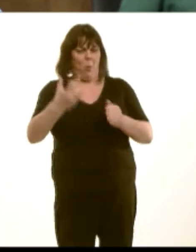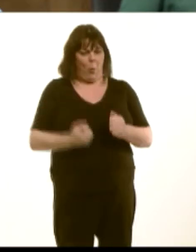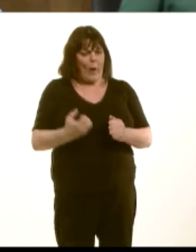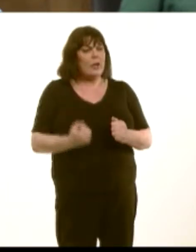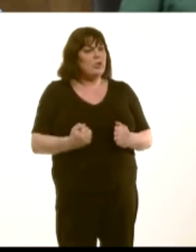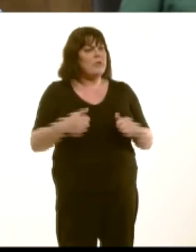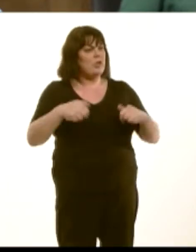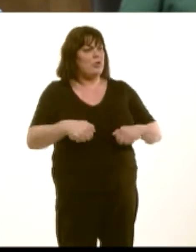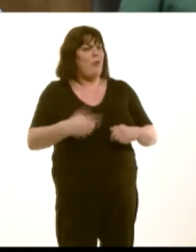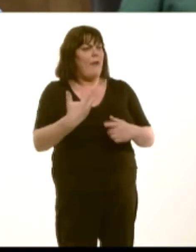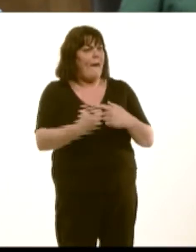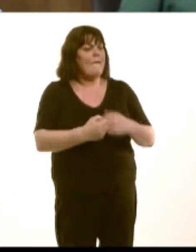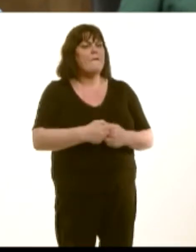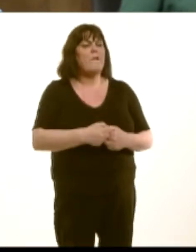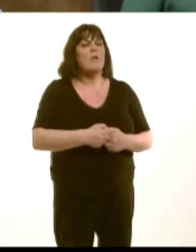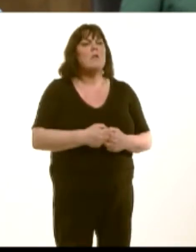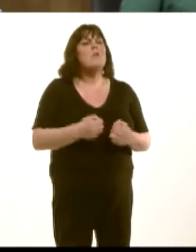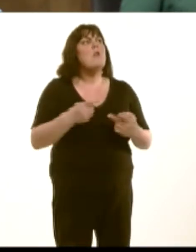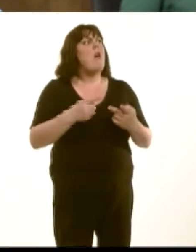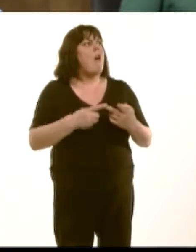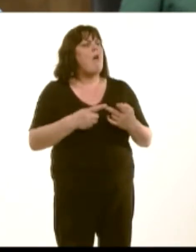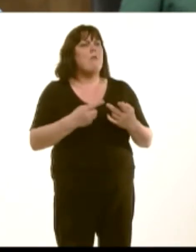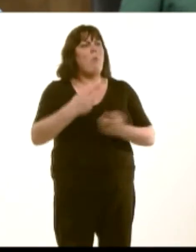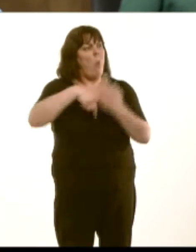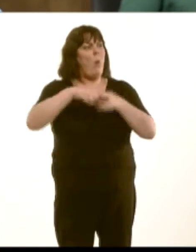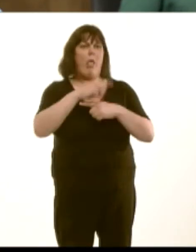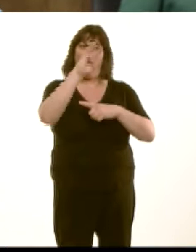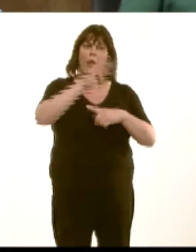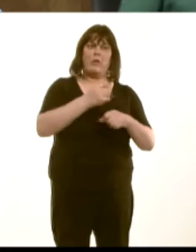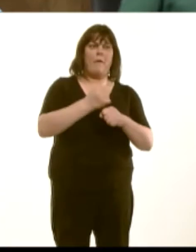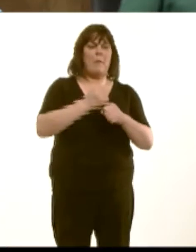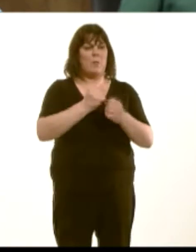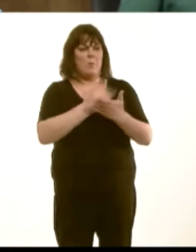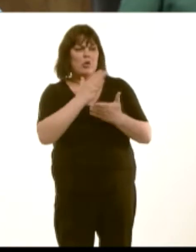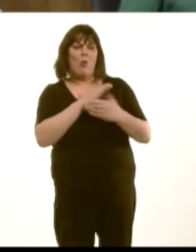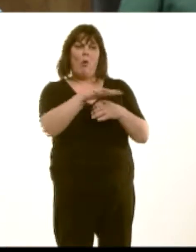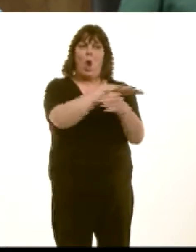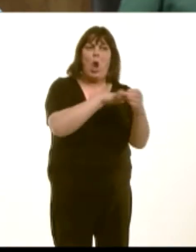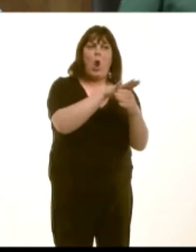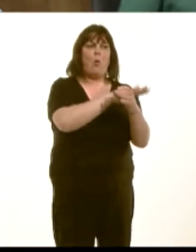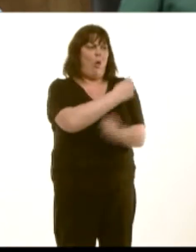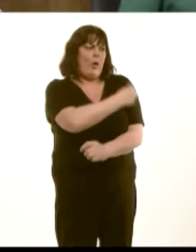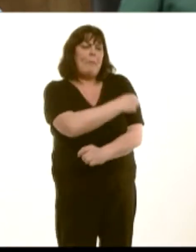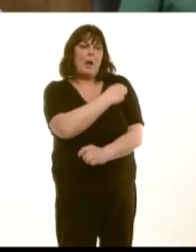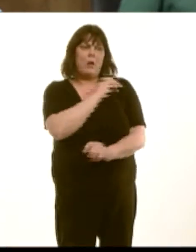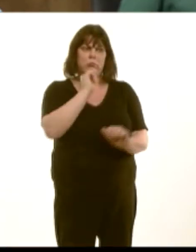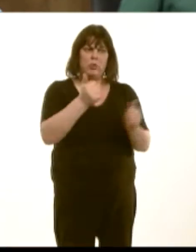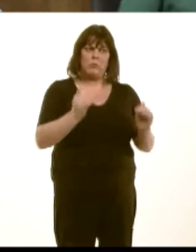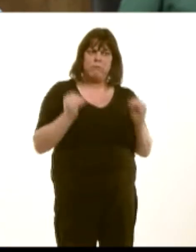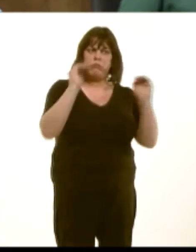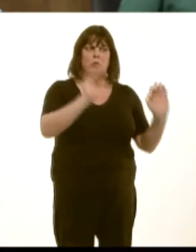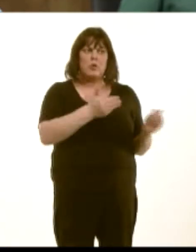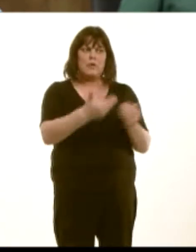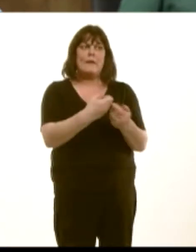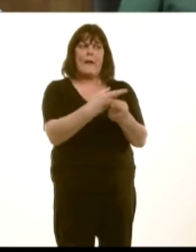the NHS. We have ensured, for example, that our district general hospitals are providing the services that we think they should. We